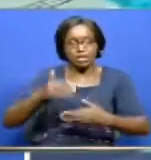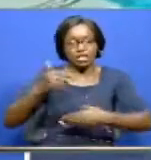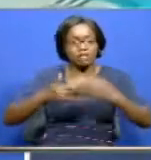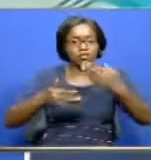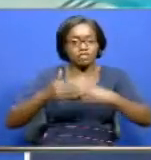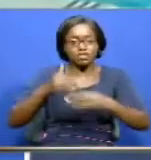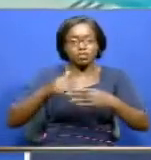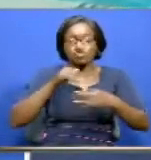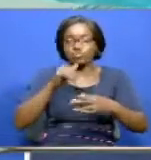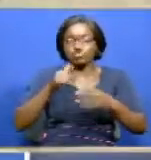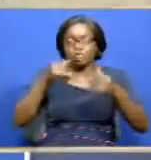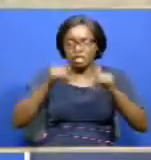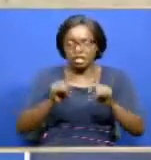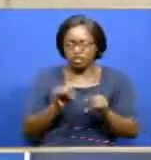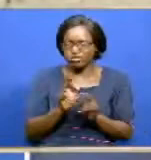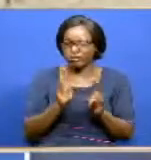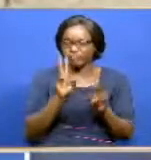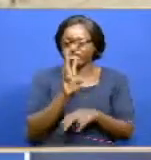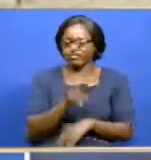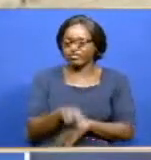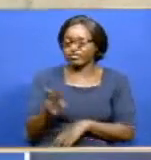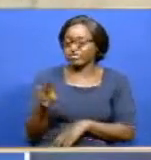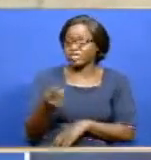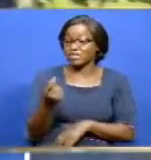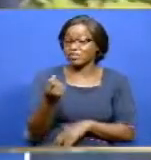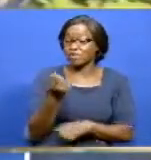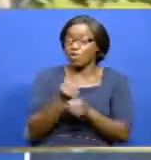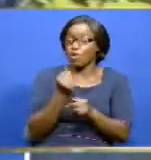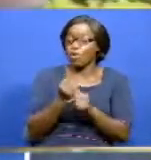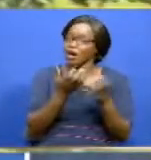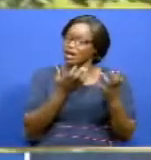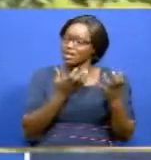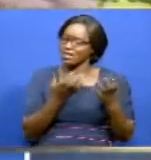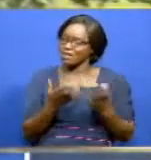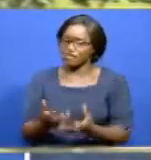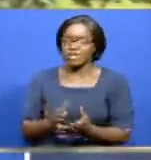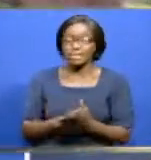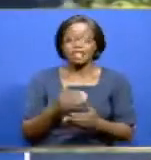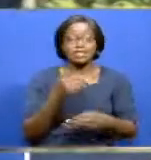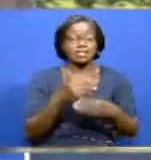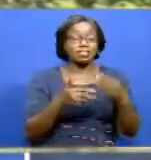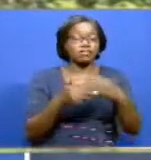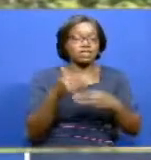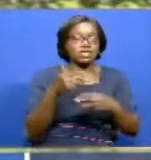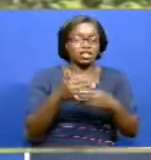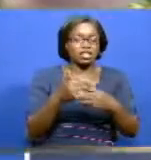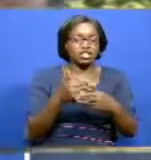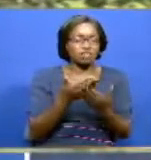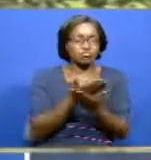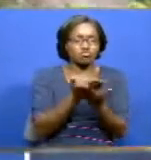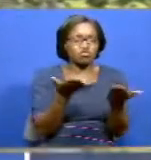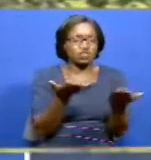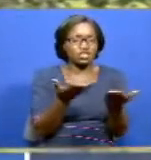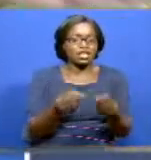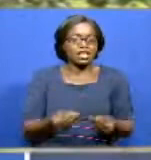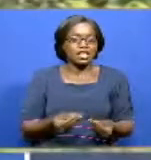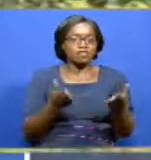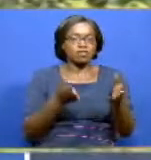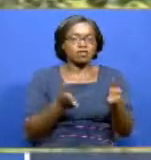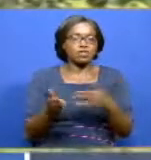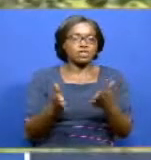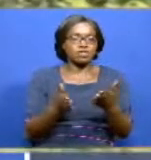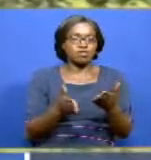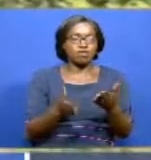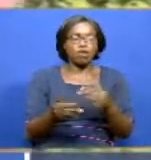instead of trying to undermine the few who are already overwhelmed. The infrastructure, setting up of infrastructure, gives them a chance for